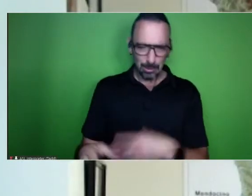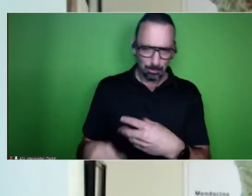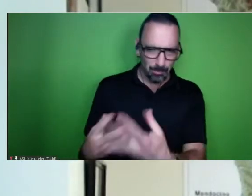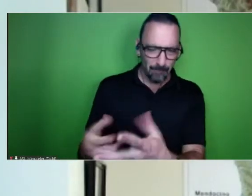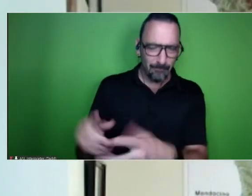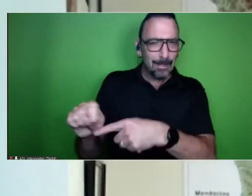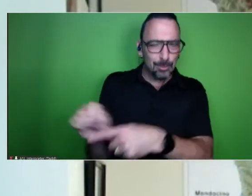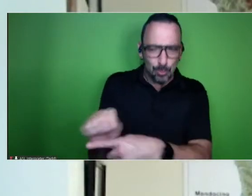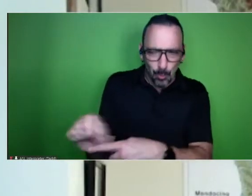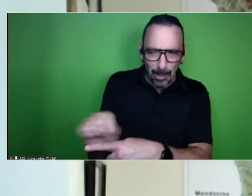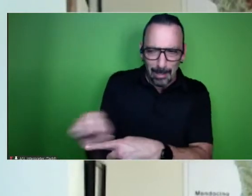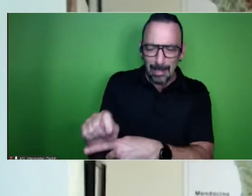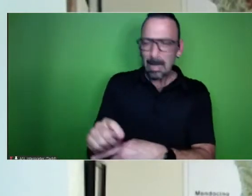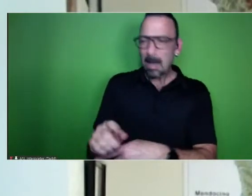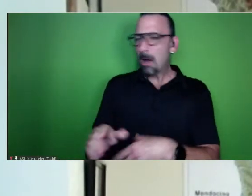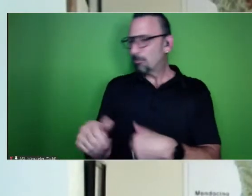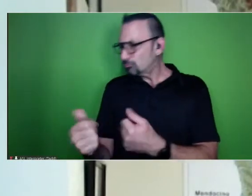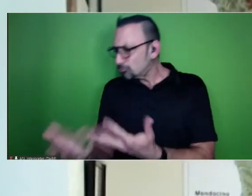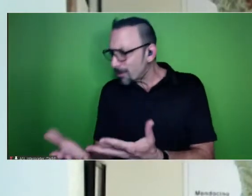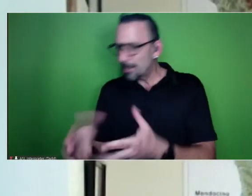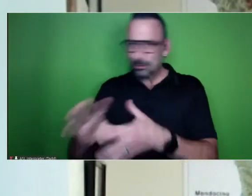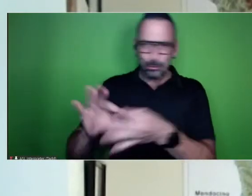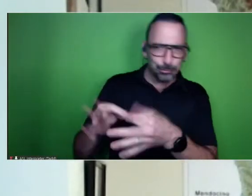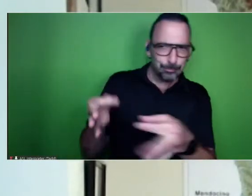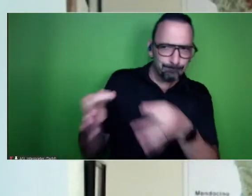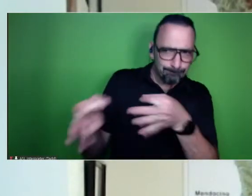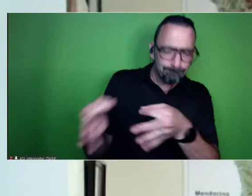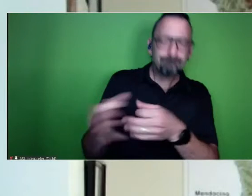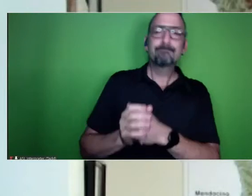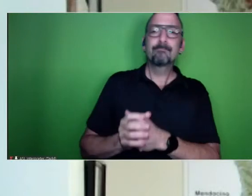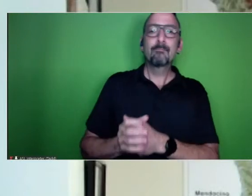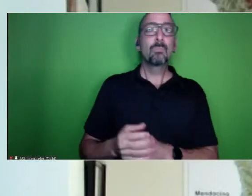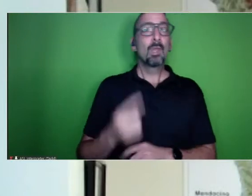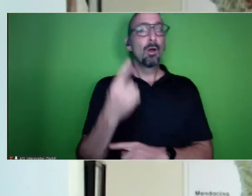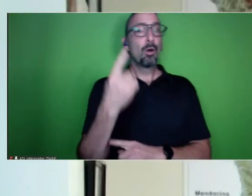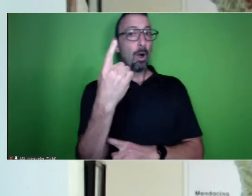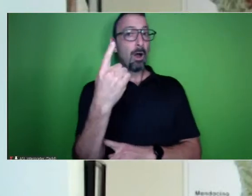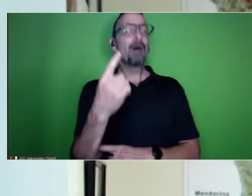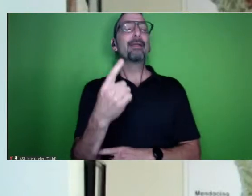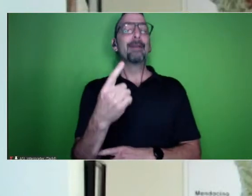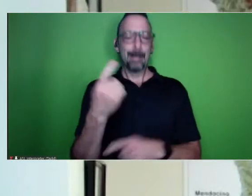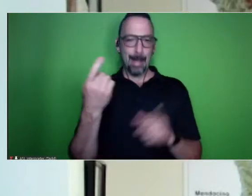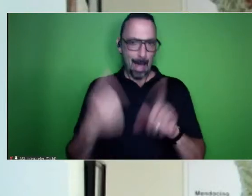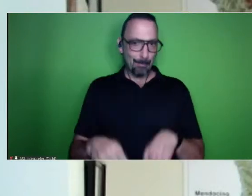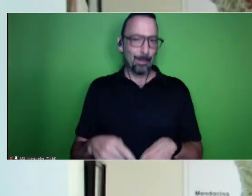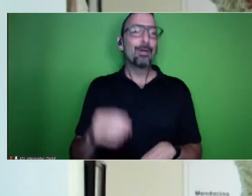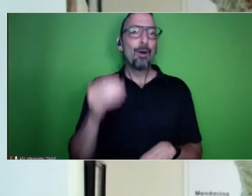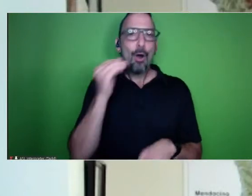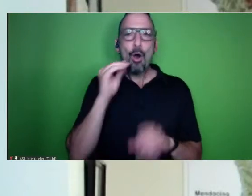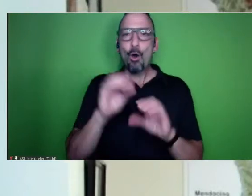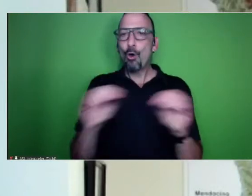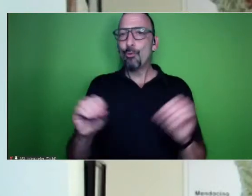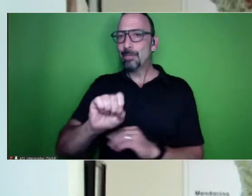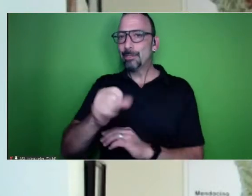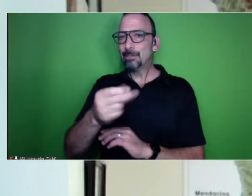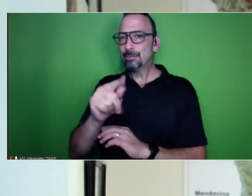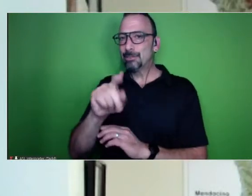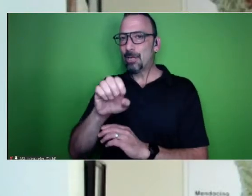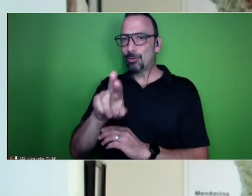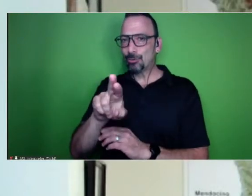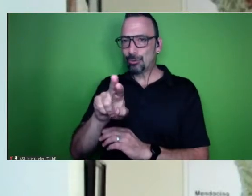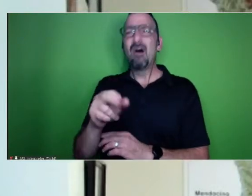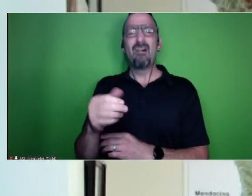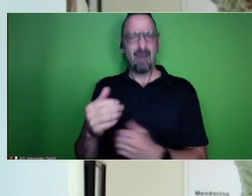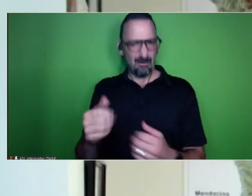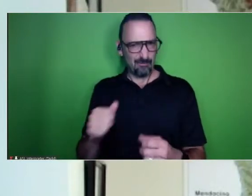training and make some recommendations. One is also in a homeless shelter, which is beginning their outbreak testing, and